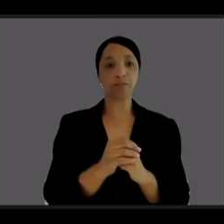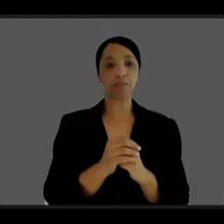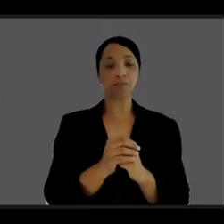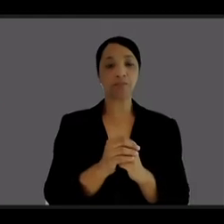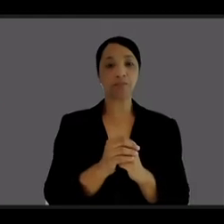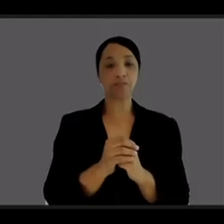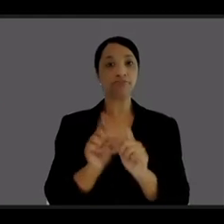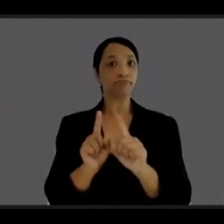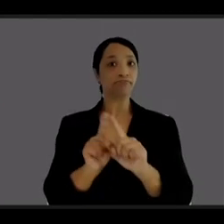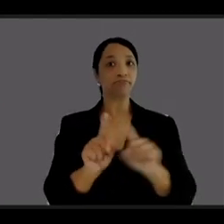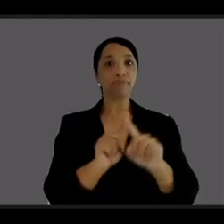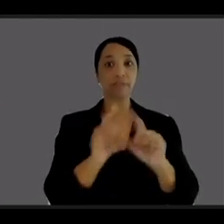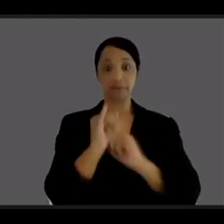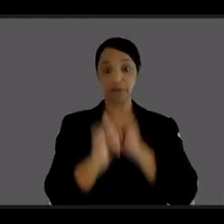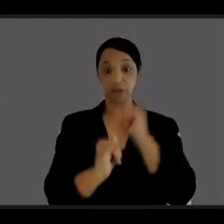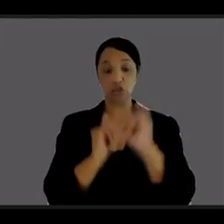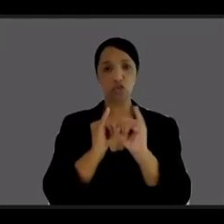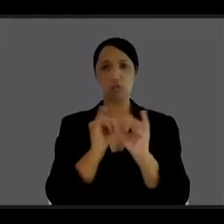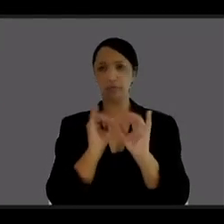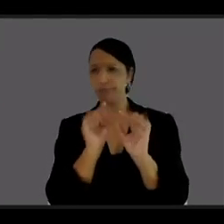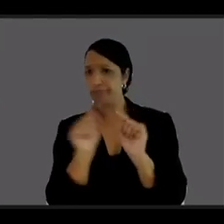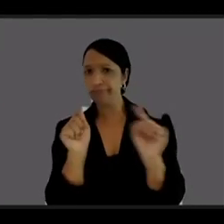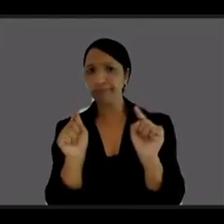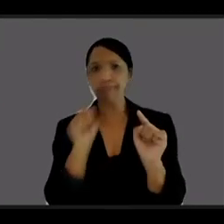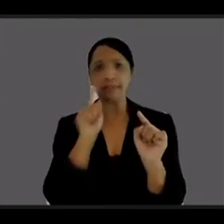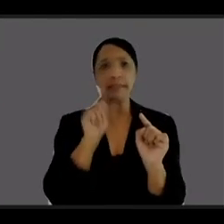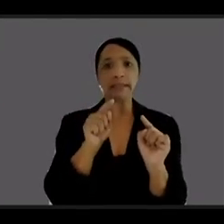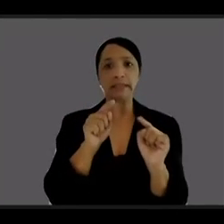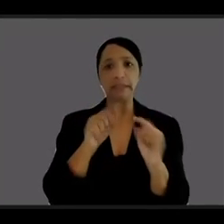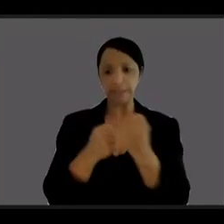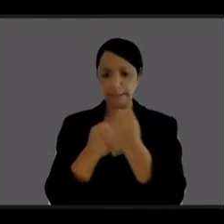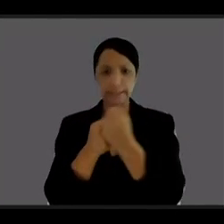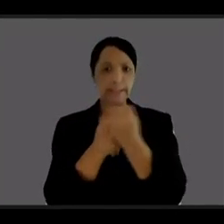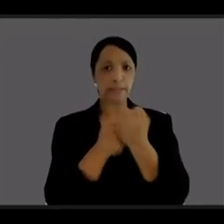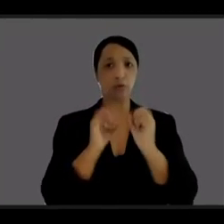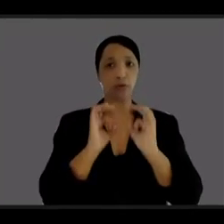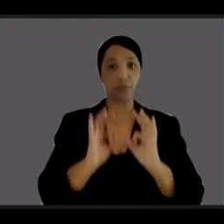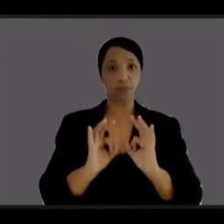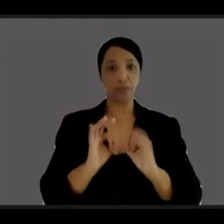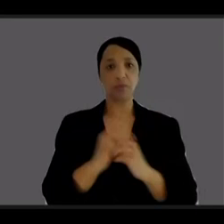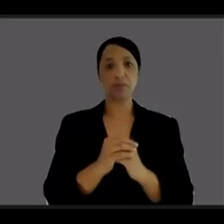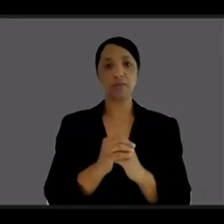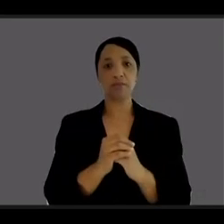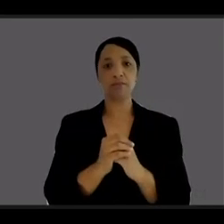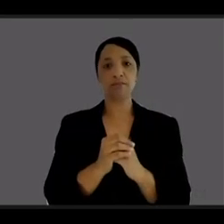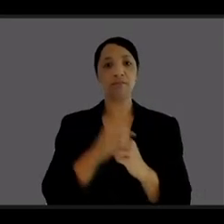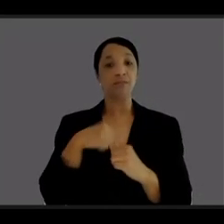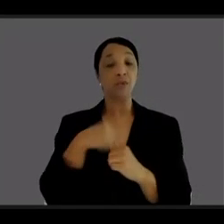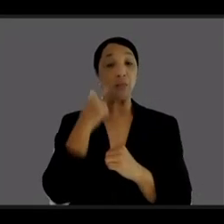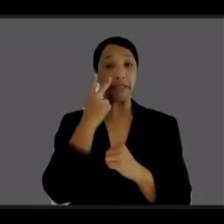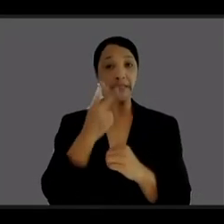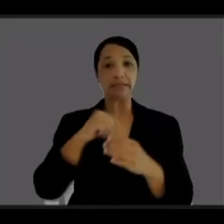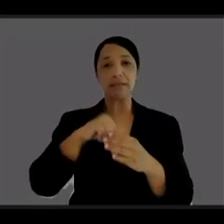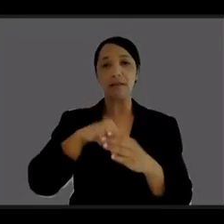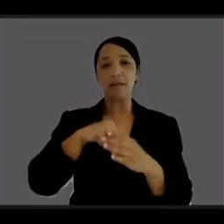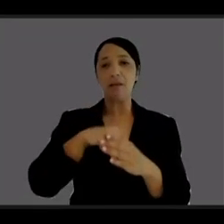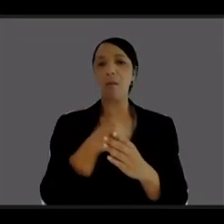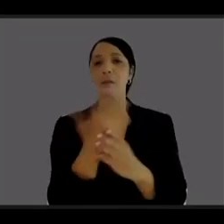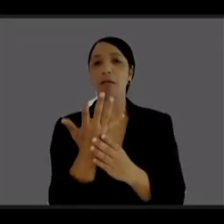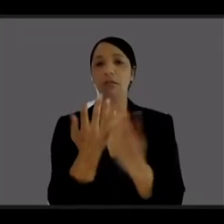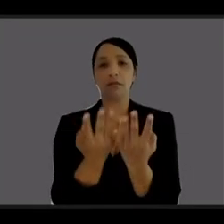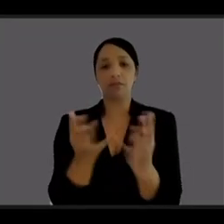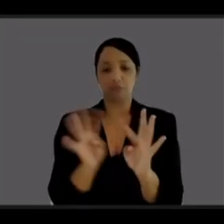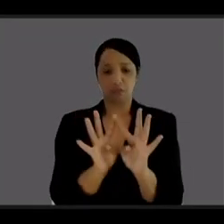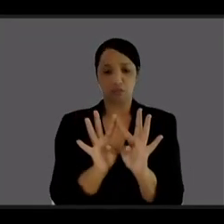need more support, not less. The leadership panel I've established for the Internet Governance Forum is aimed at providing